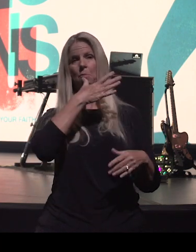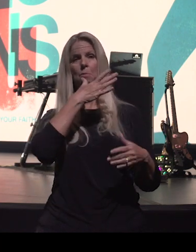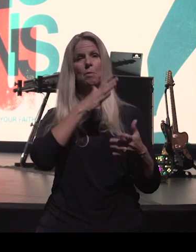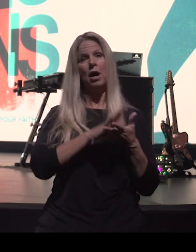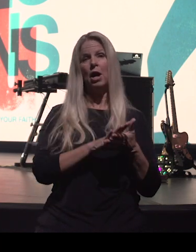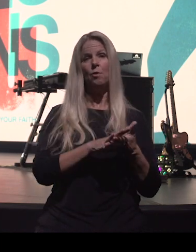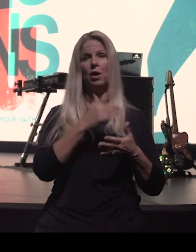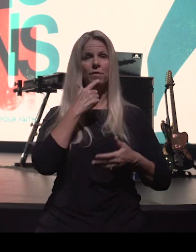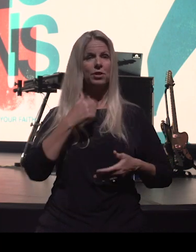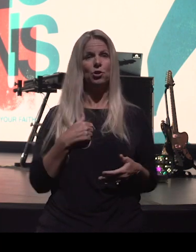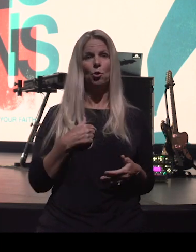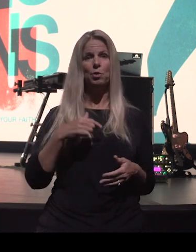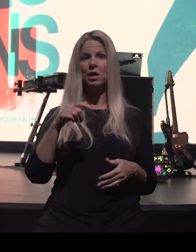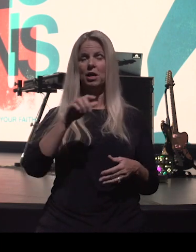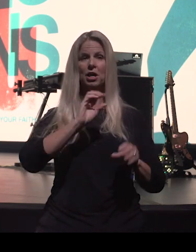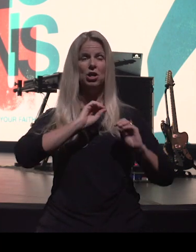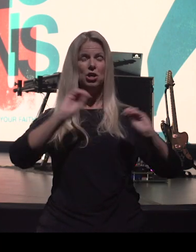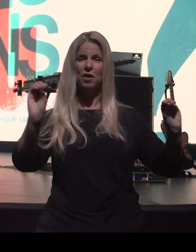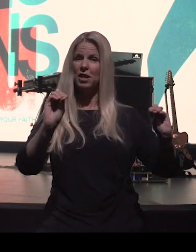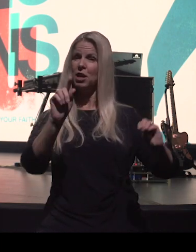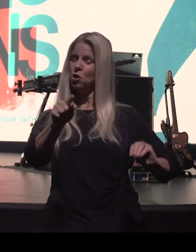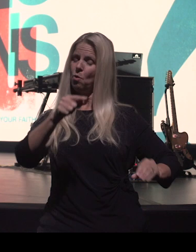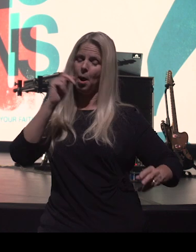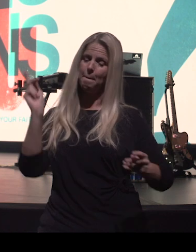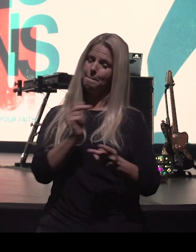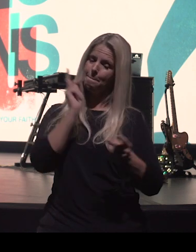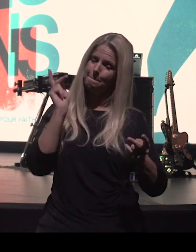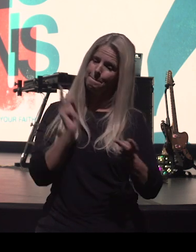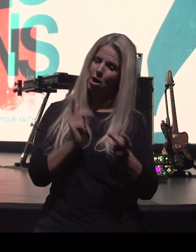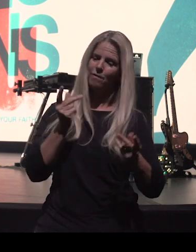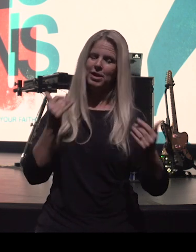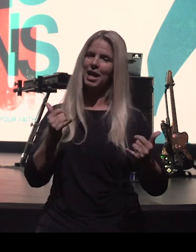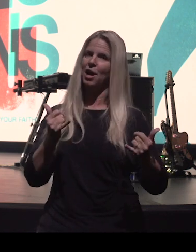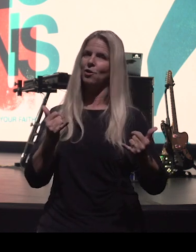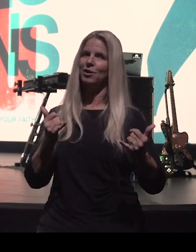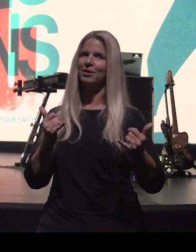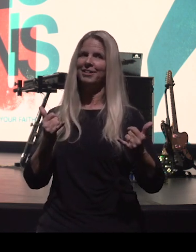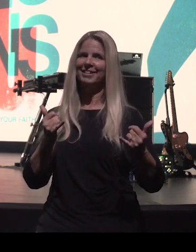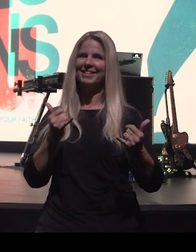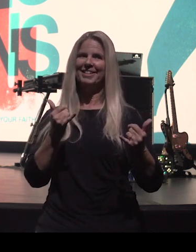is nothing you need to do. You are perfect in every way now.